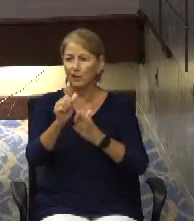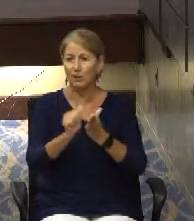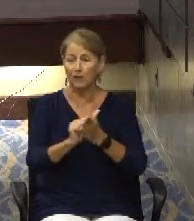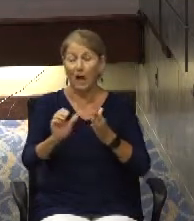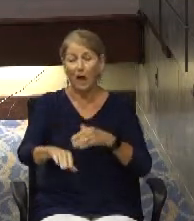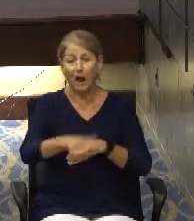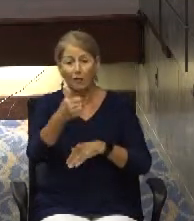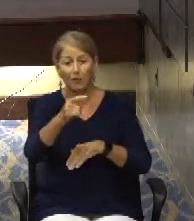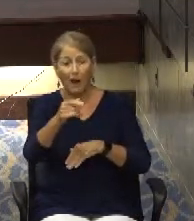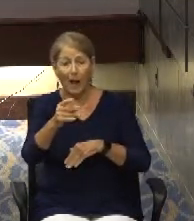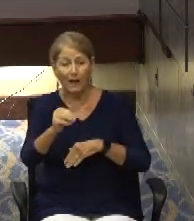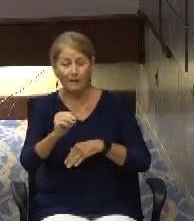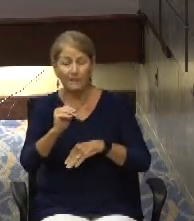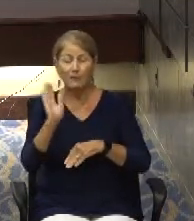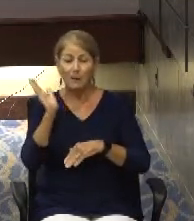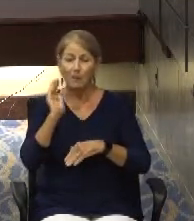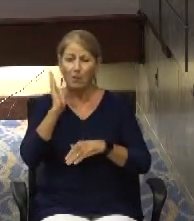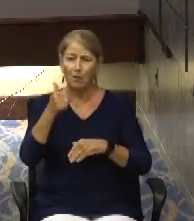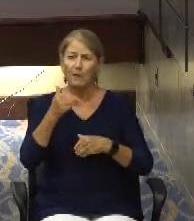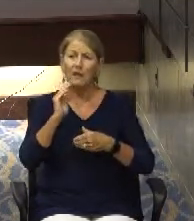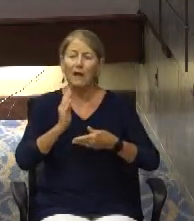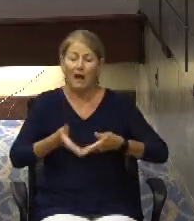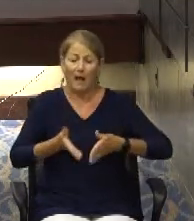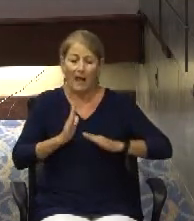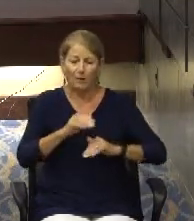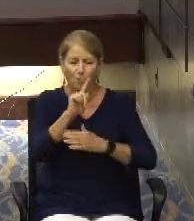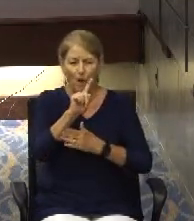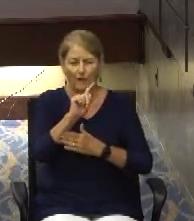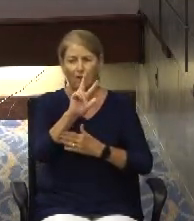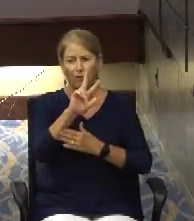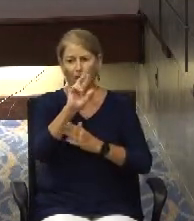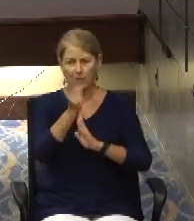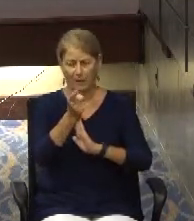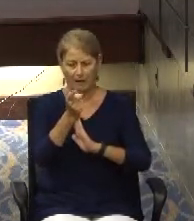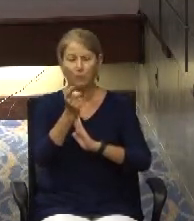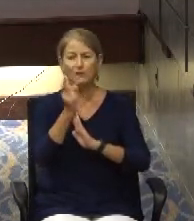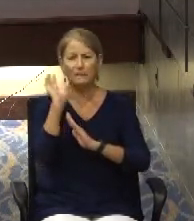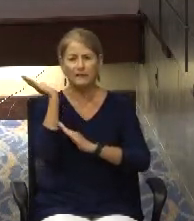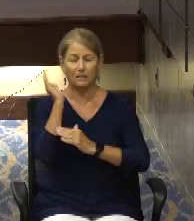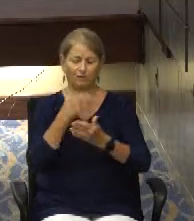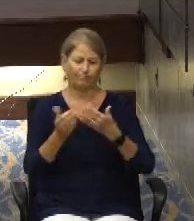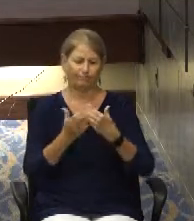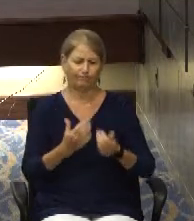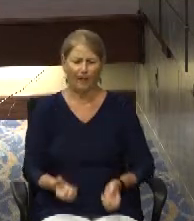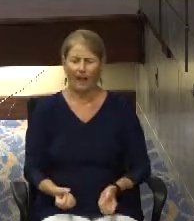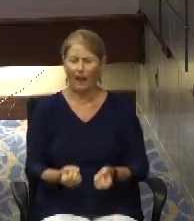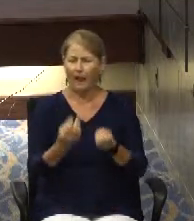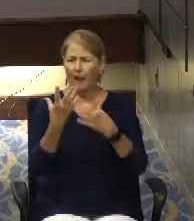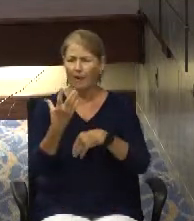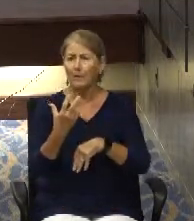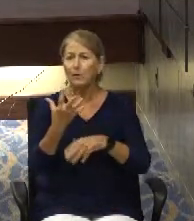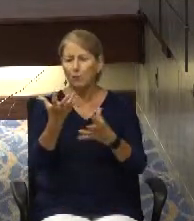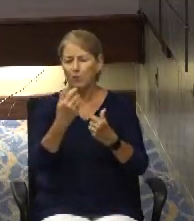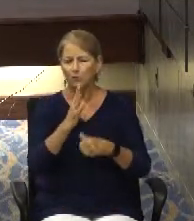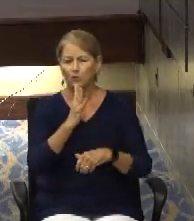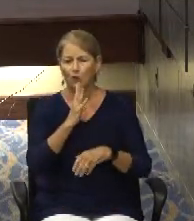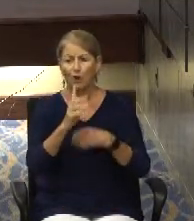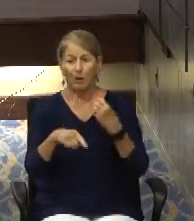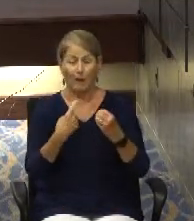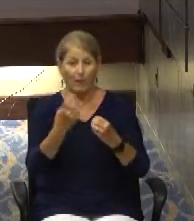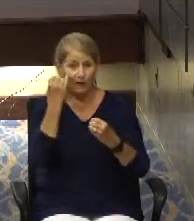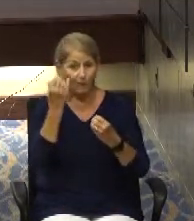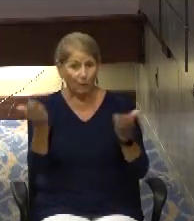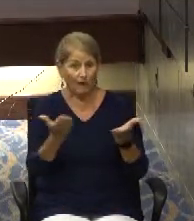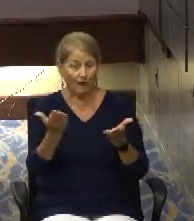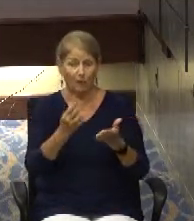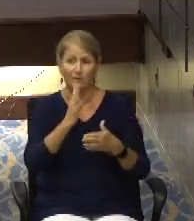hearings, speakers will be allotted 1 3-minute presentation, regardless of the number of agenda items the speaker wishes to address. If you are here to speak and have not